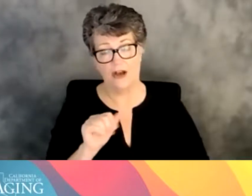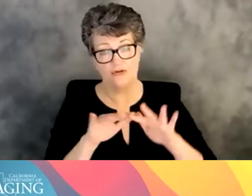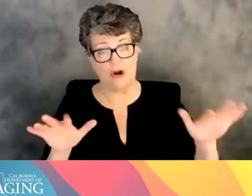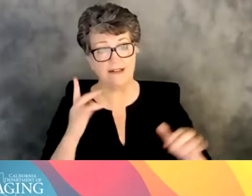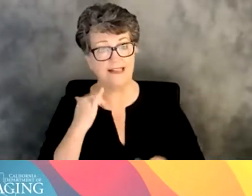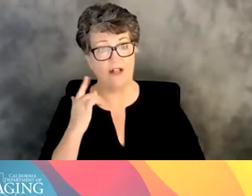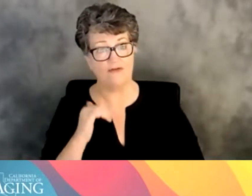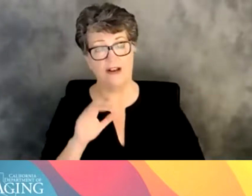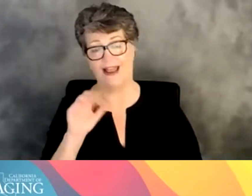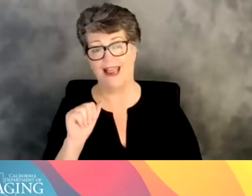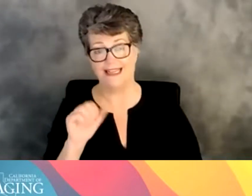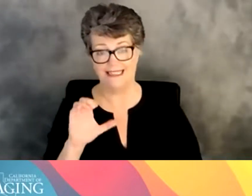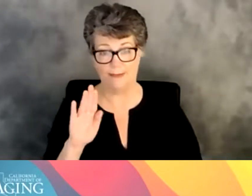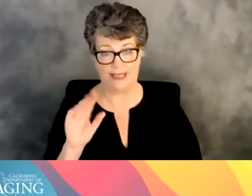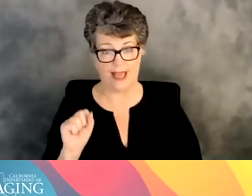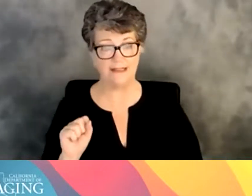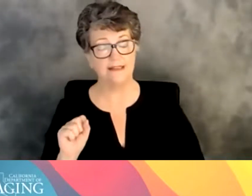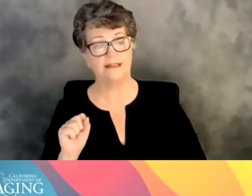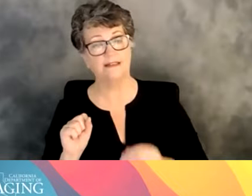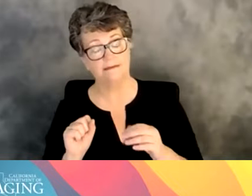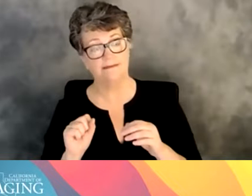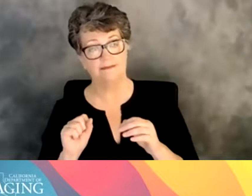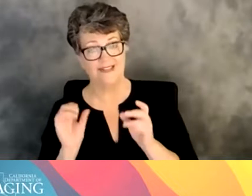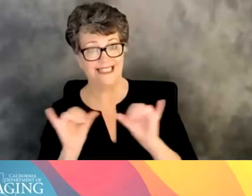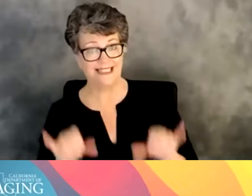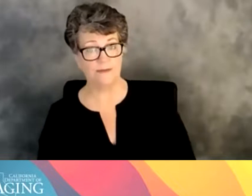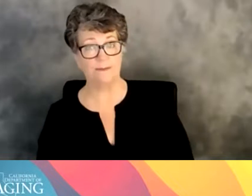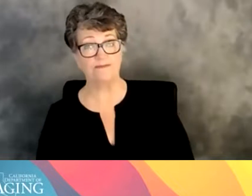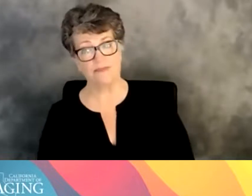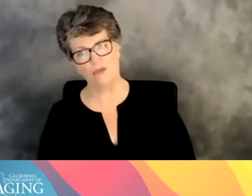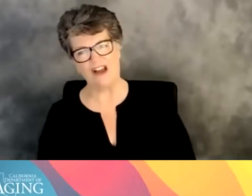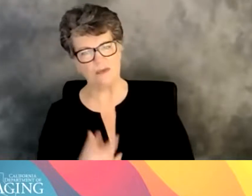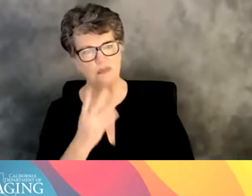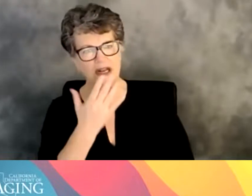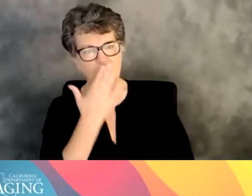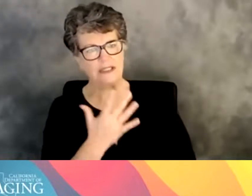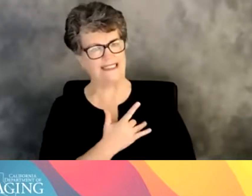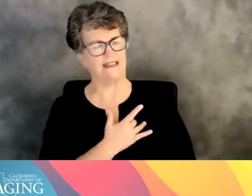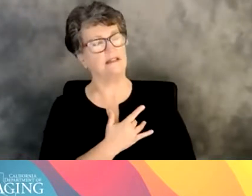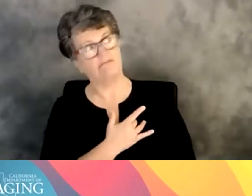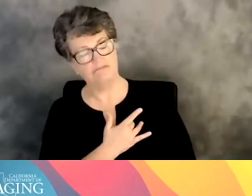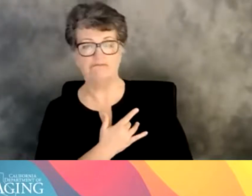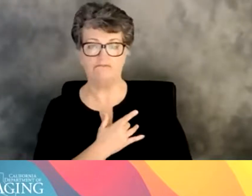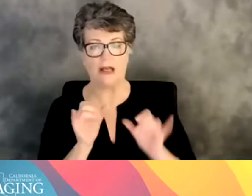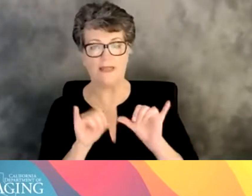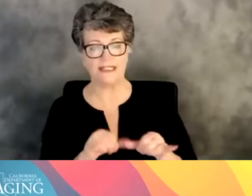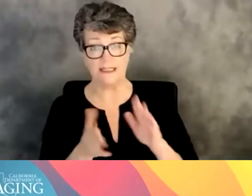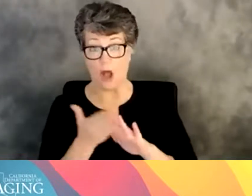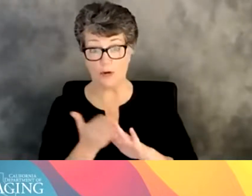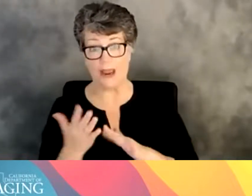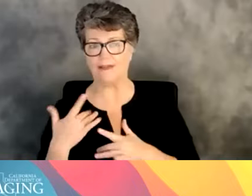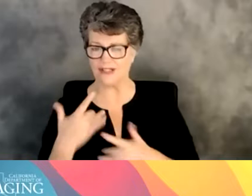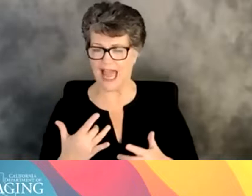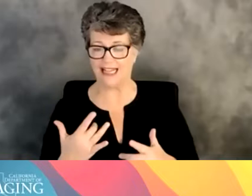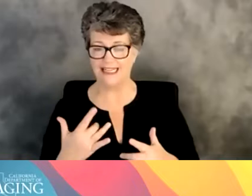California's HCBS systems. I think we have a pretty good sense based on what we know about how our systems operate that there's likely some